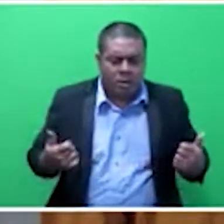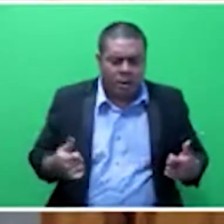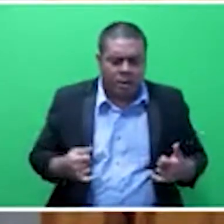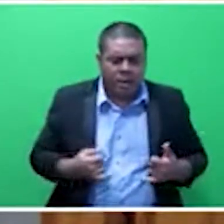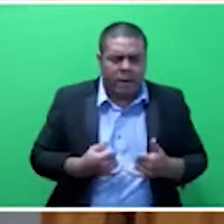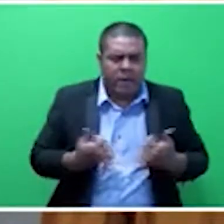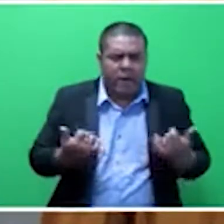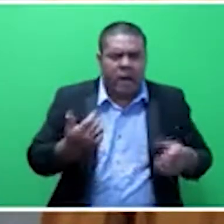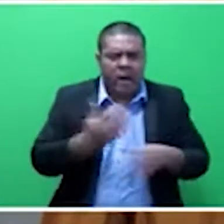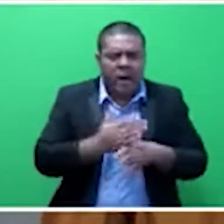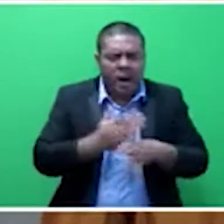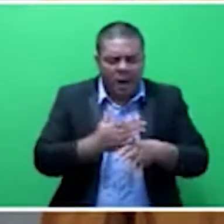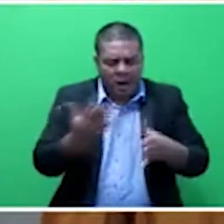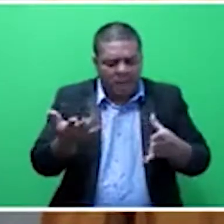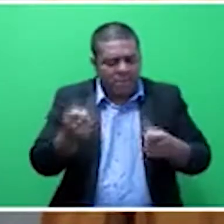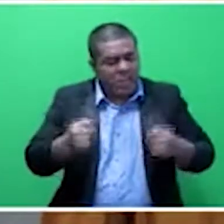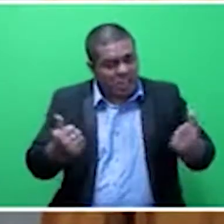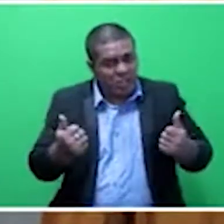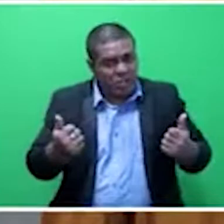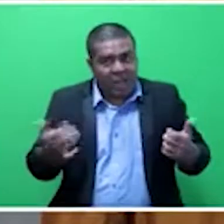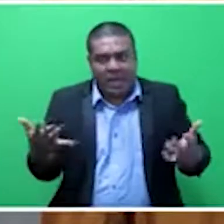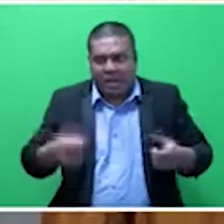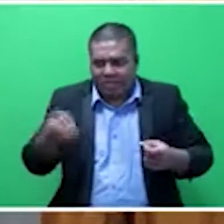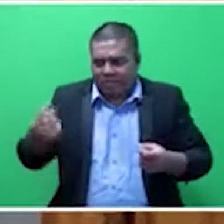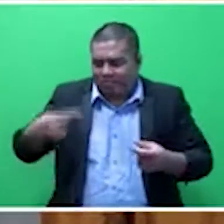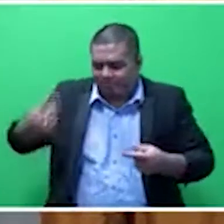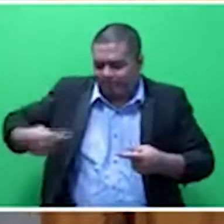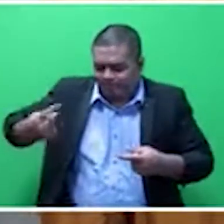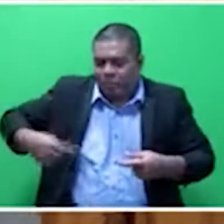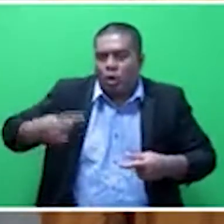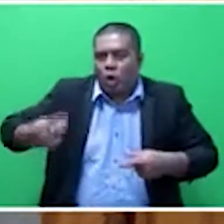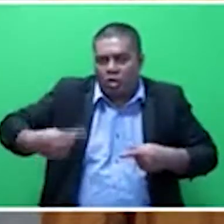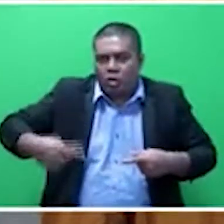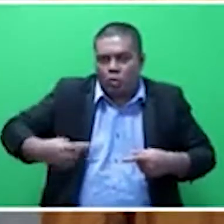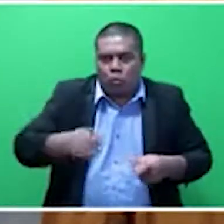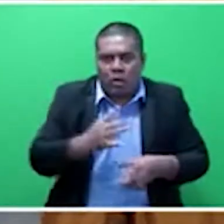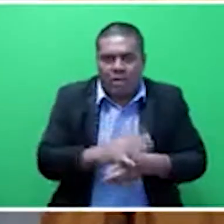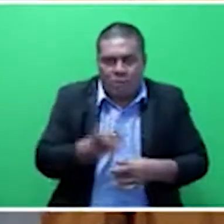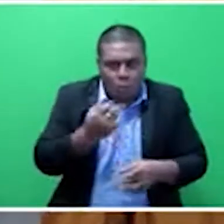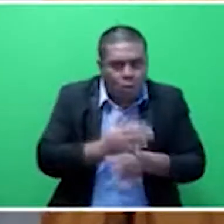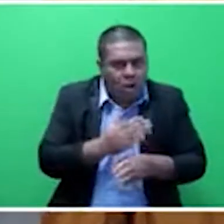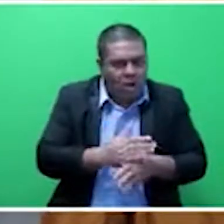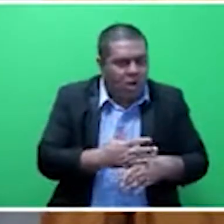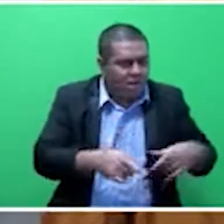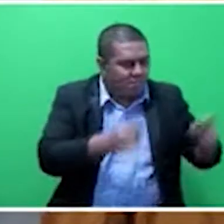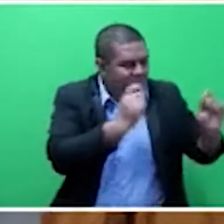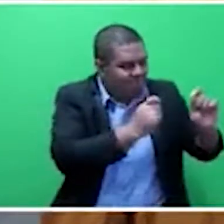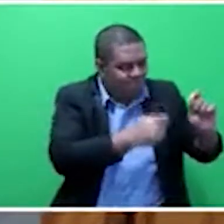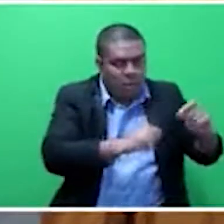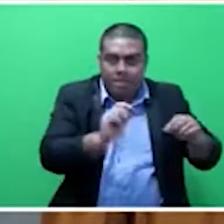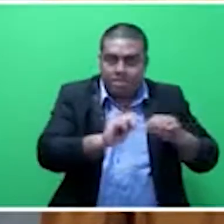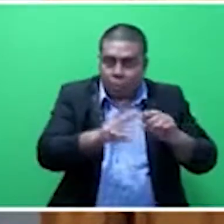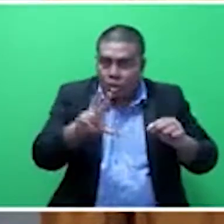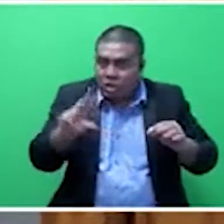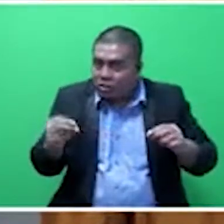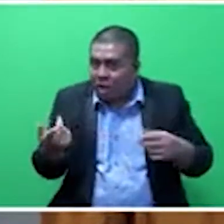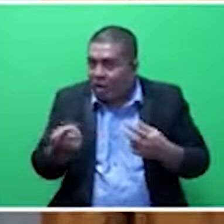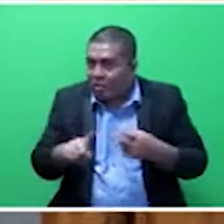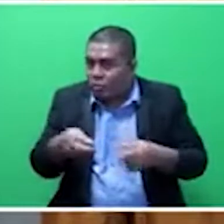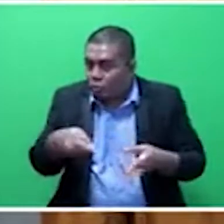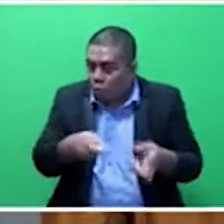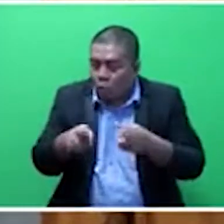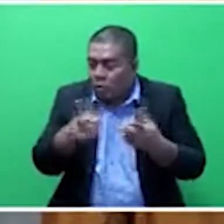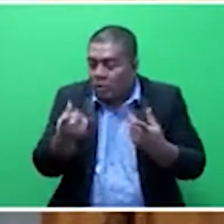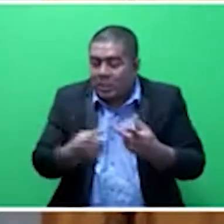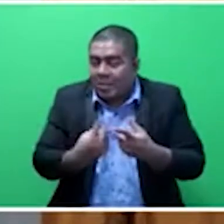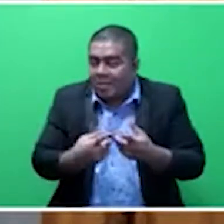underway. Around Vitilevu, Queens and Kings Highway, almost all the bridges are newly built or under